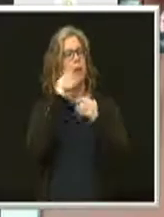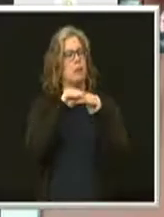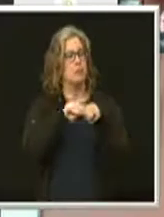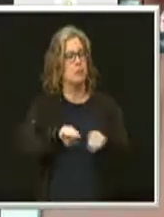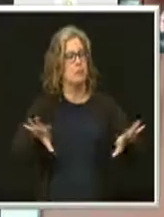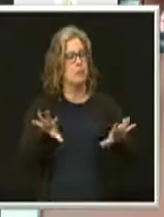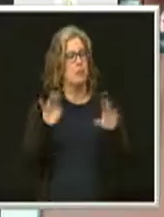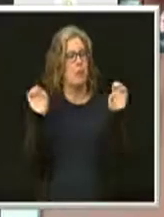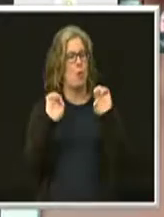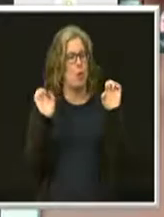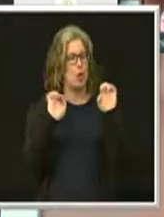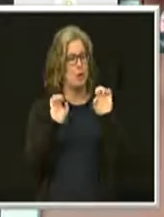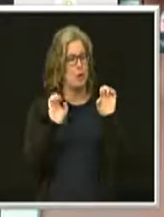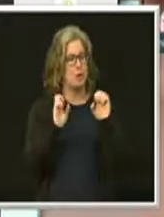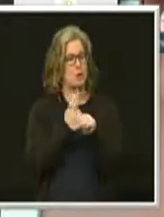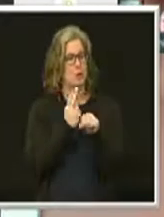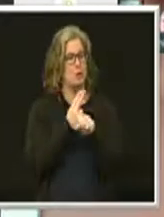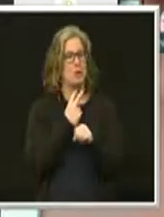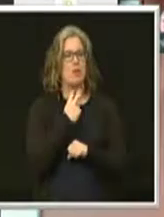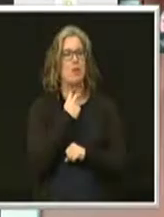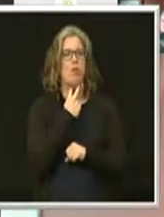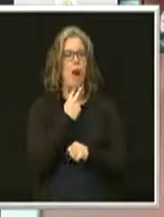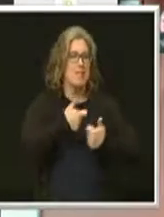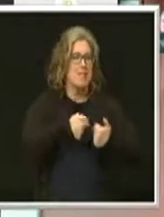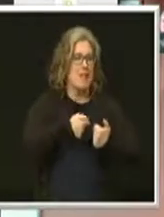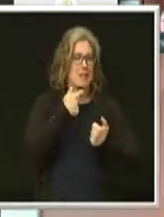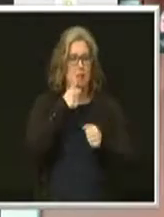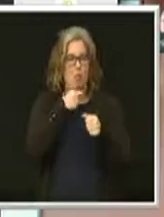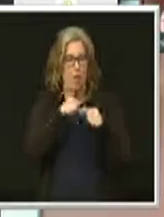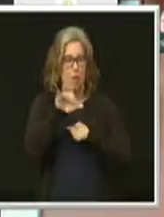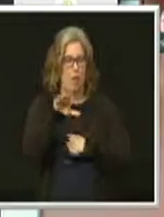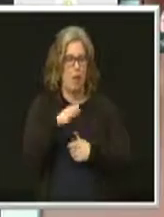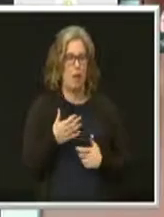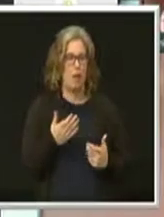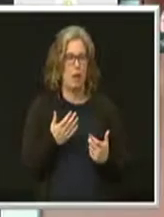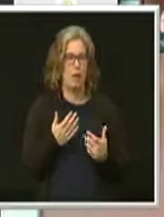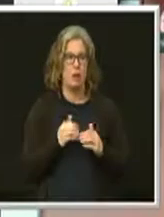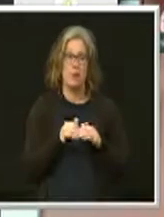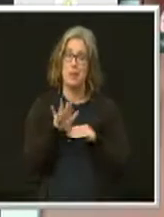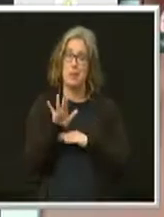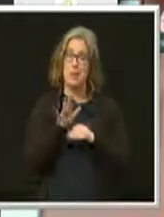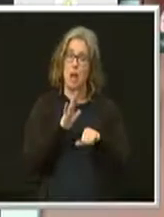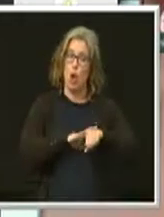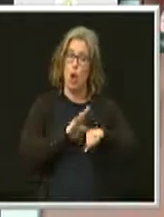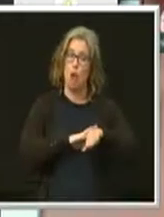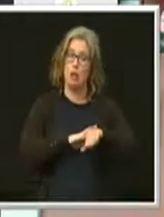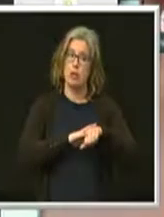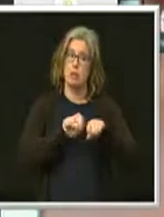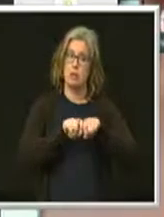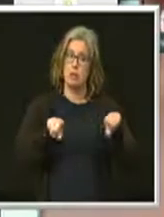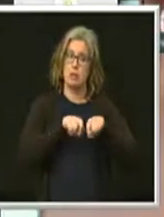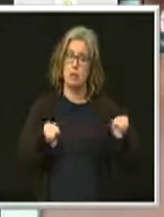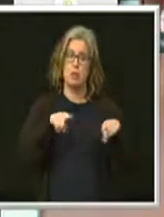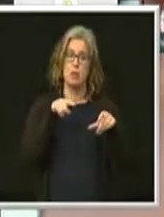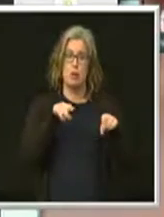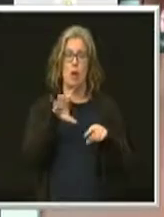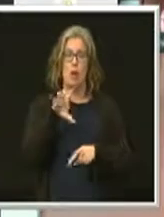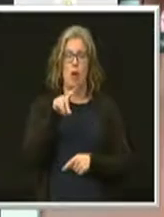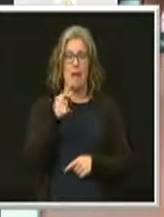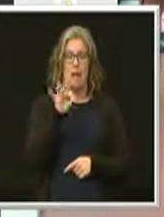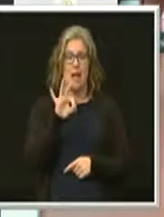about emergencies using voice, text, or mail. We've been sending alerts out during this